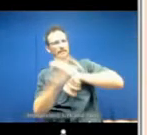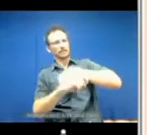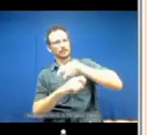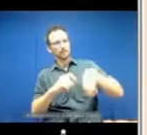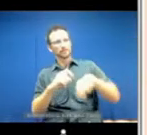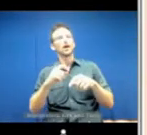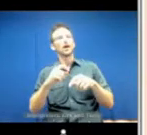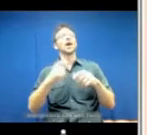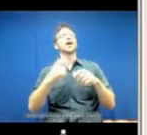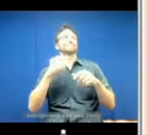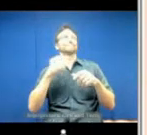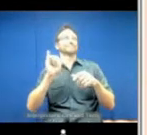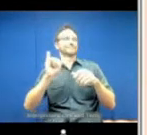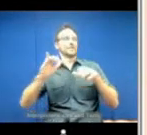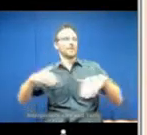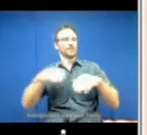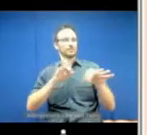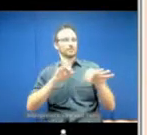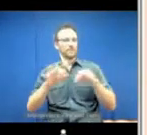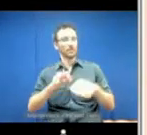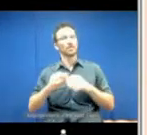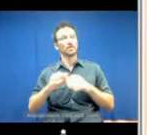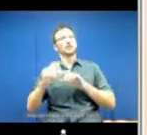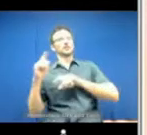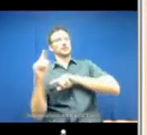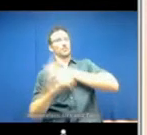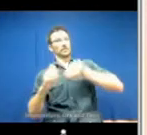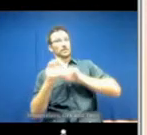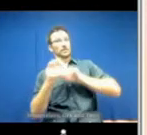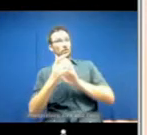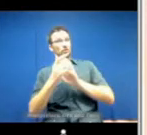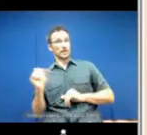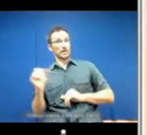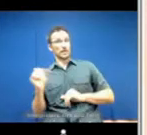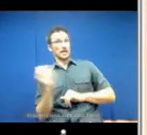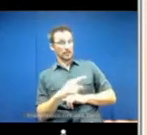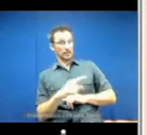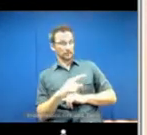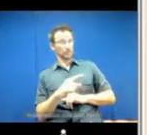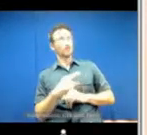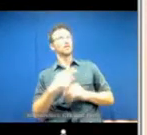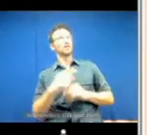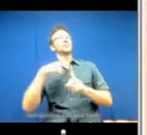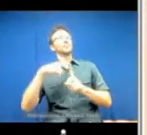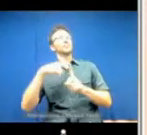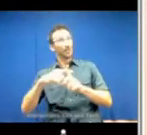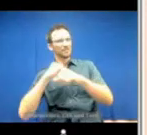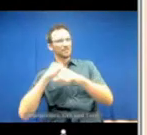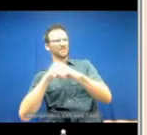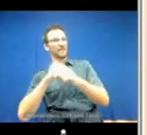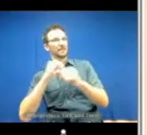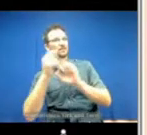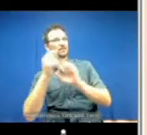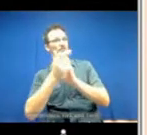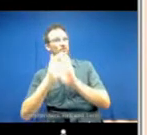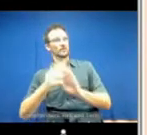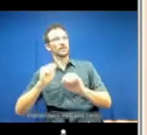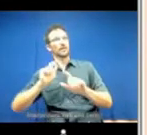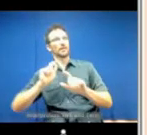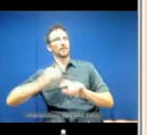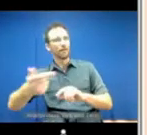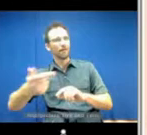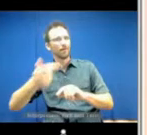questions, and then the defending attorney can also ask questions. So it's not really direct